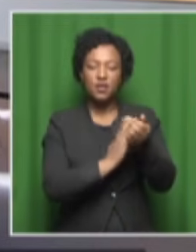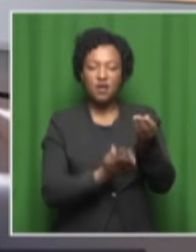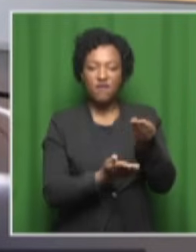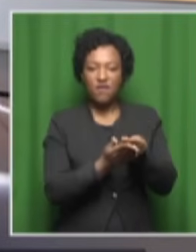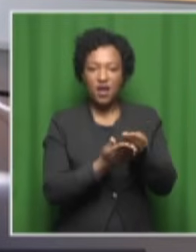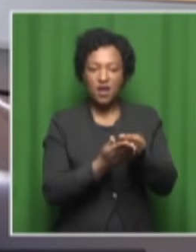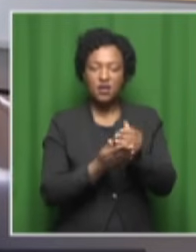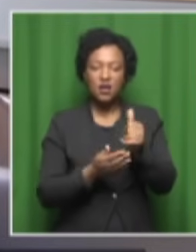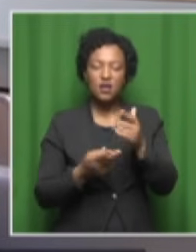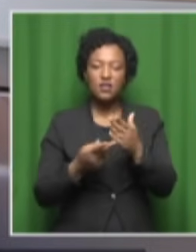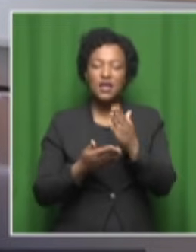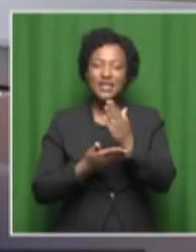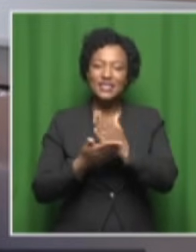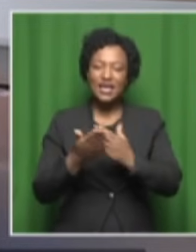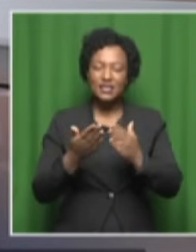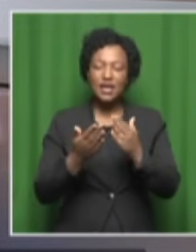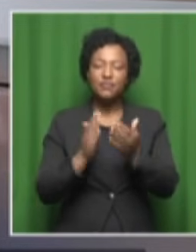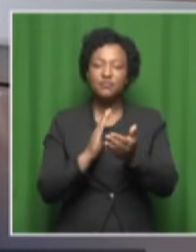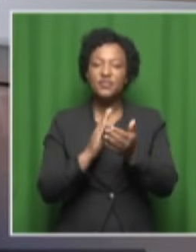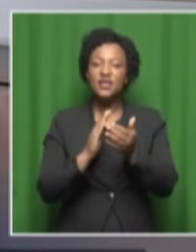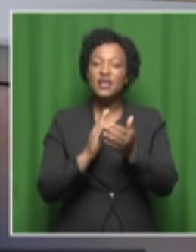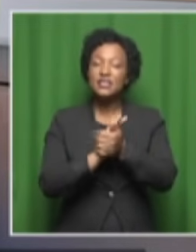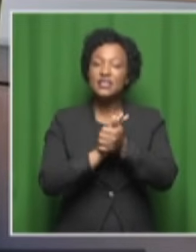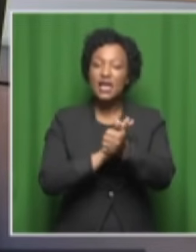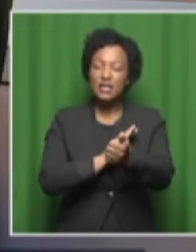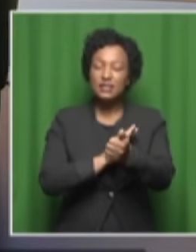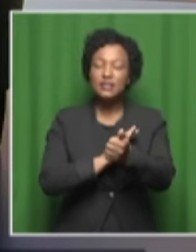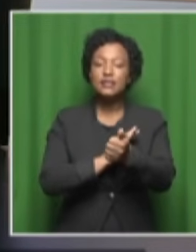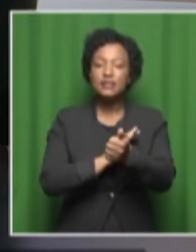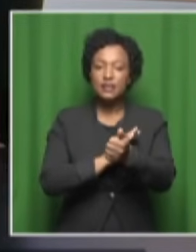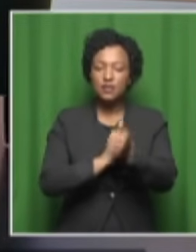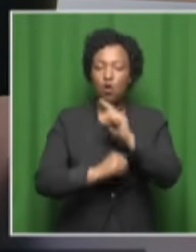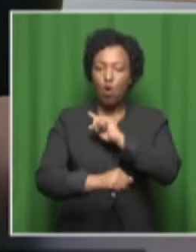Sector Education and Training Authorities, our CETAs.